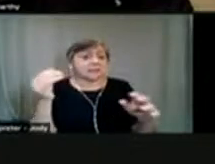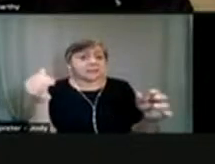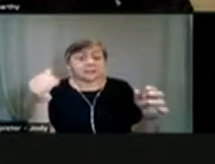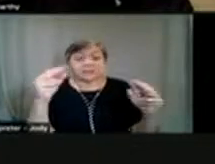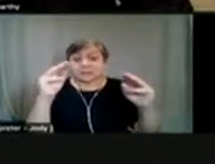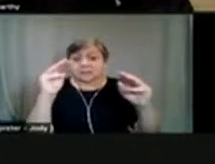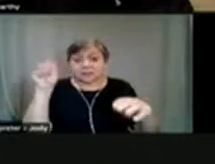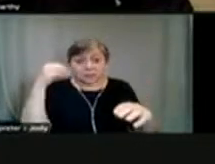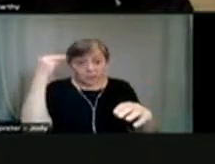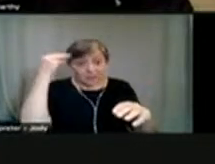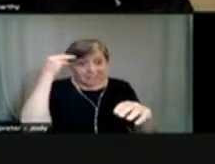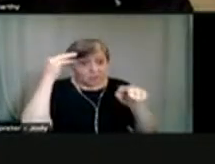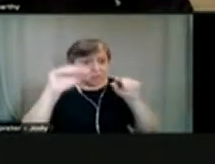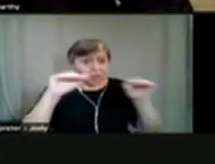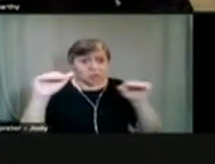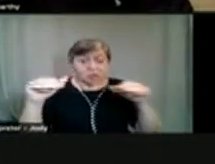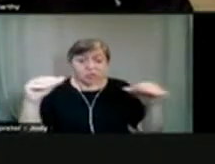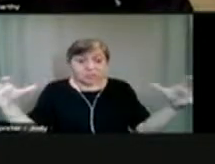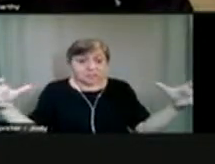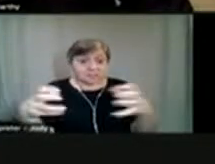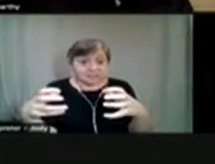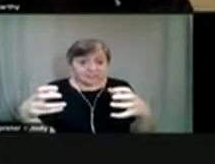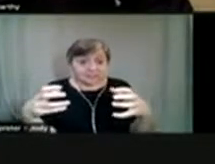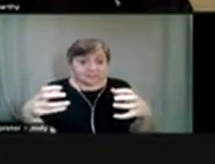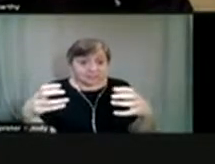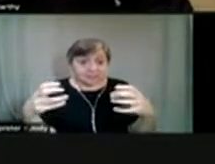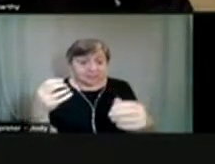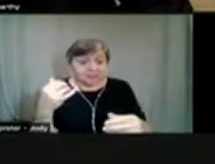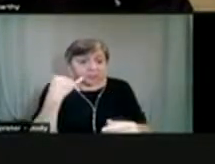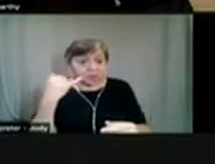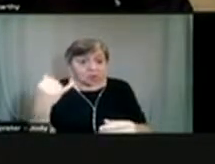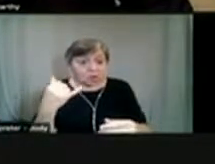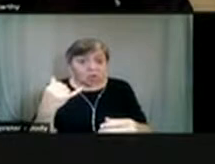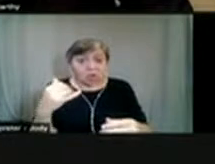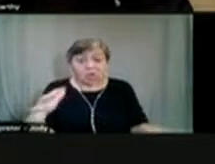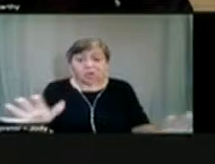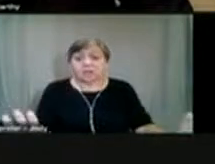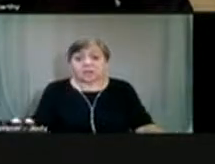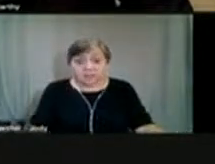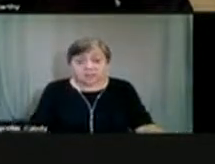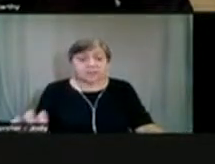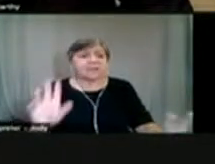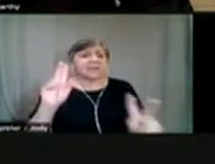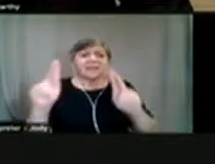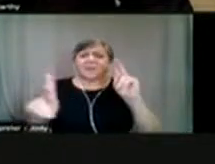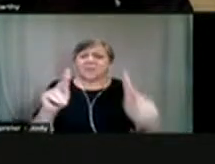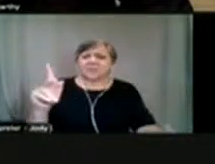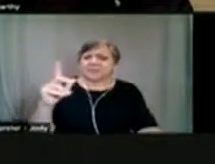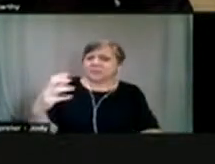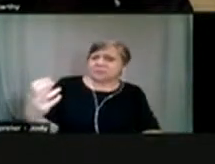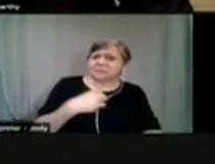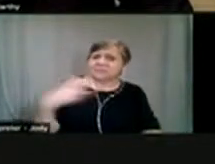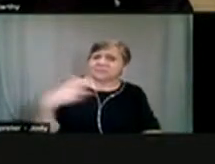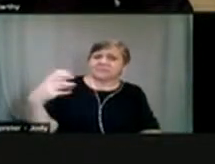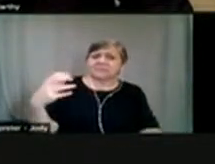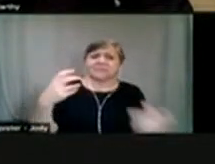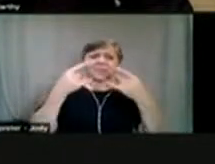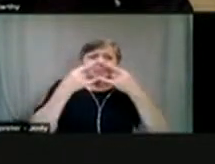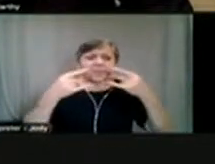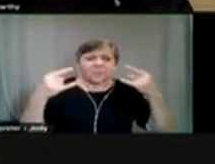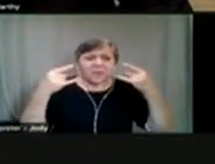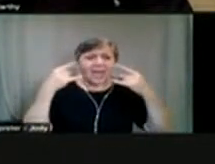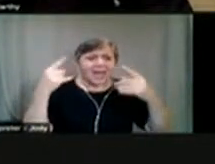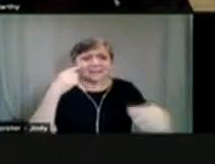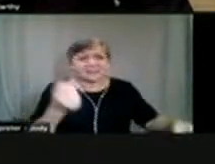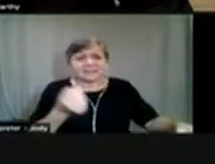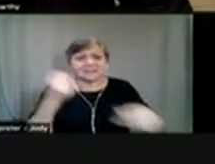people we have got to reach in order to do away with mask policies and, you know, do away with the regular